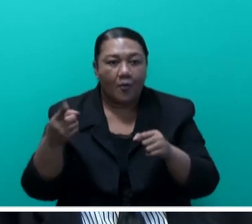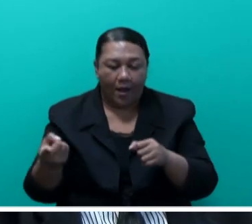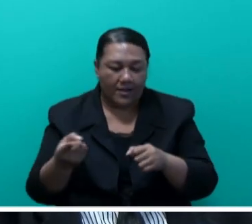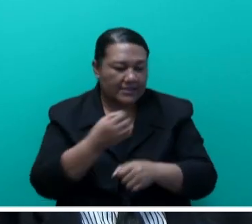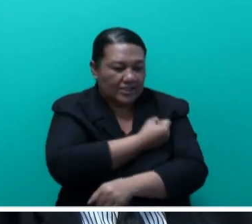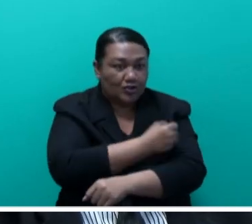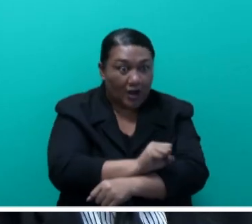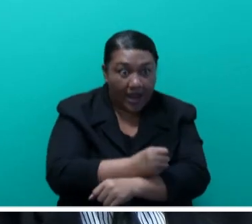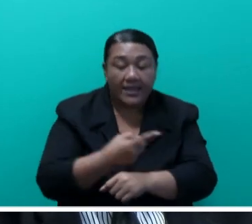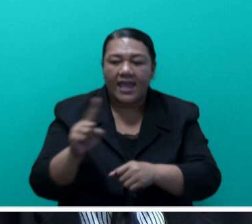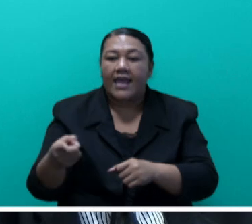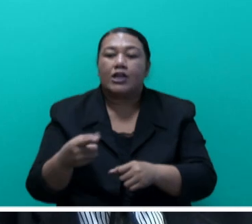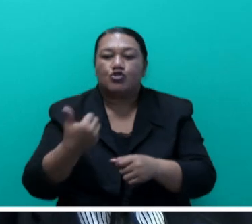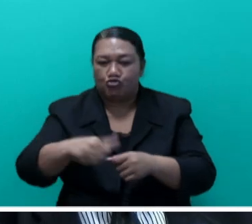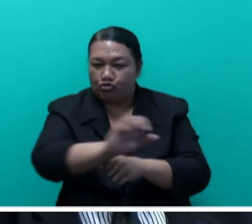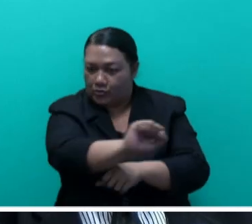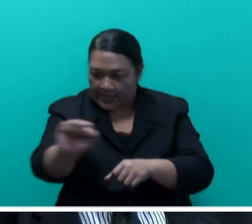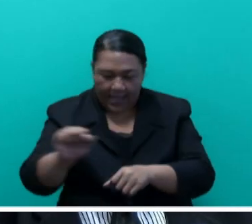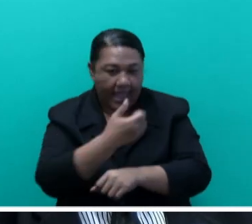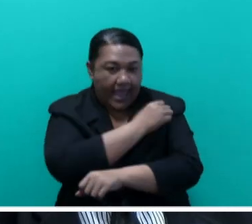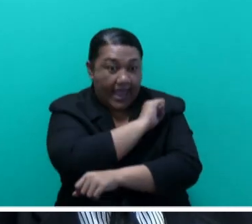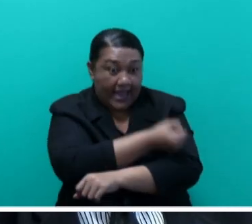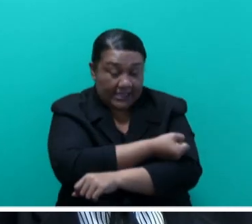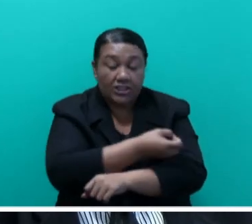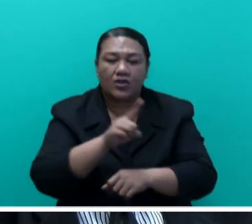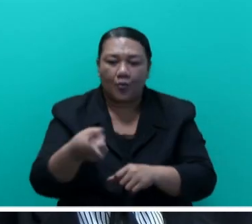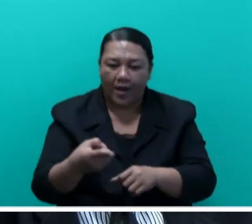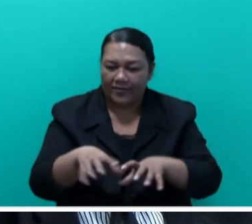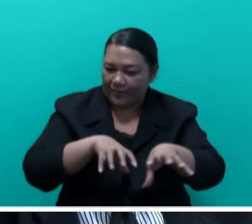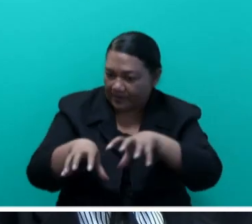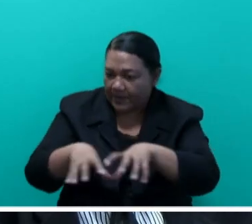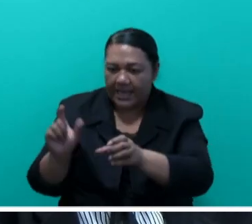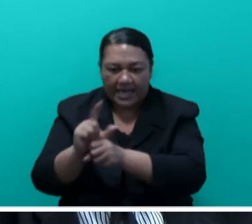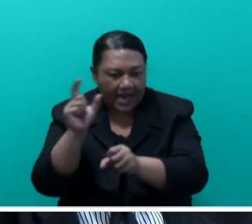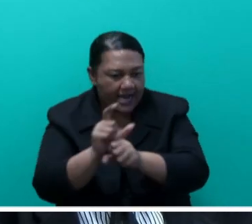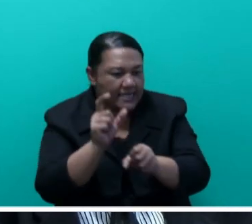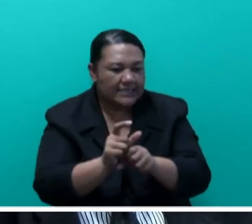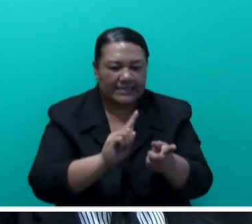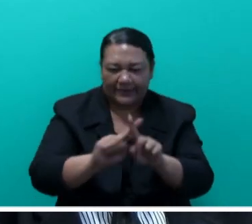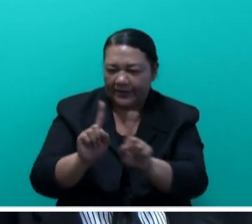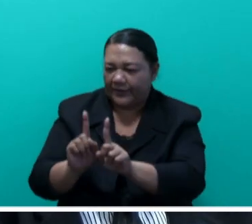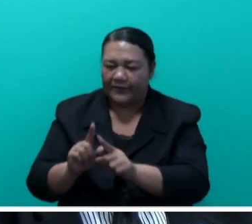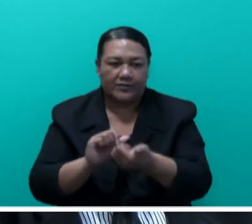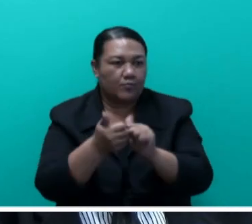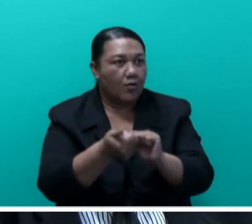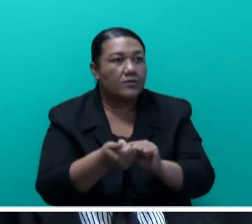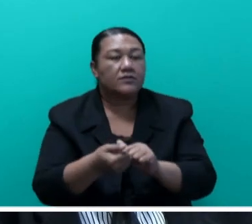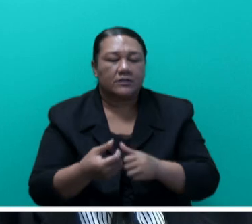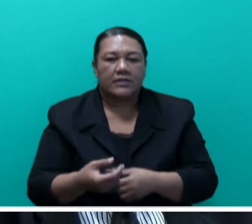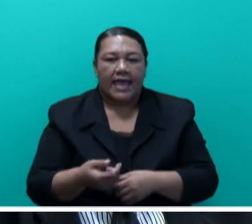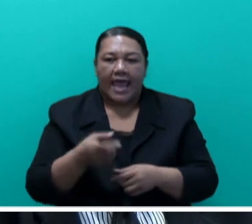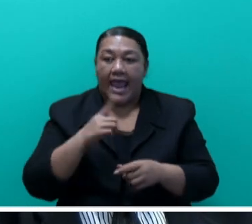their energy and creativity, helping to deter them from negative